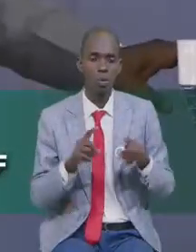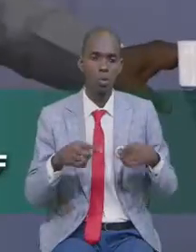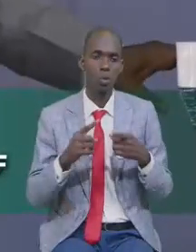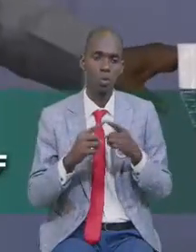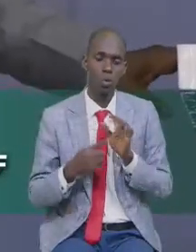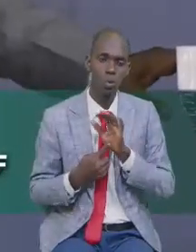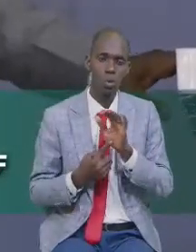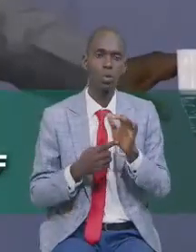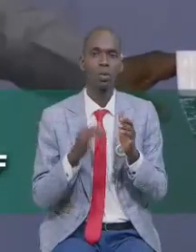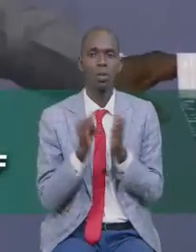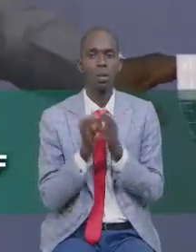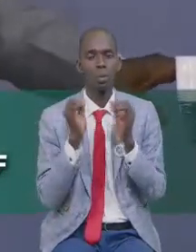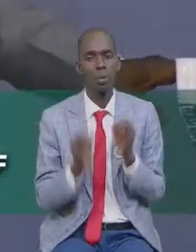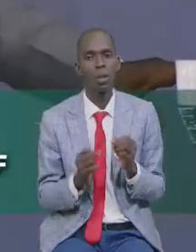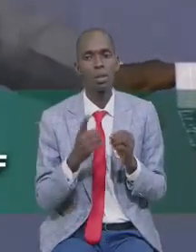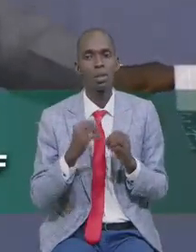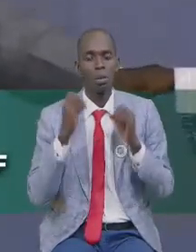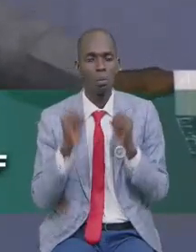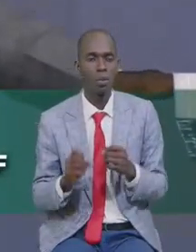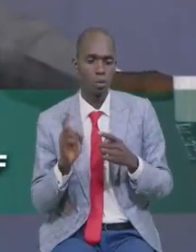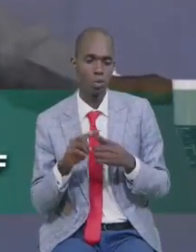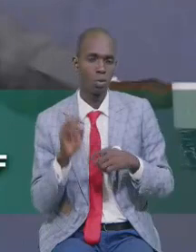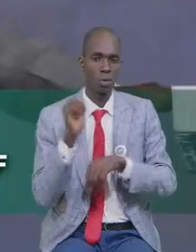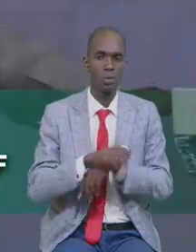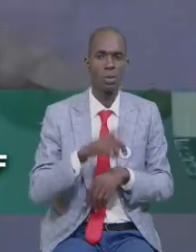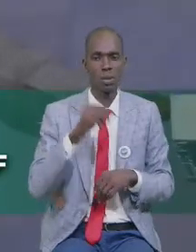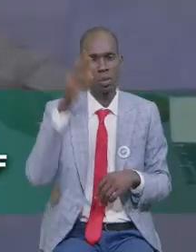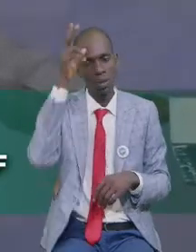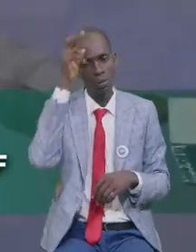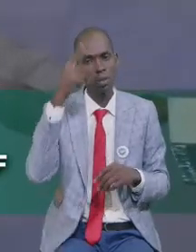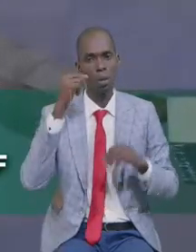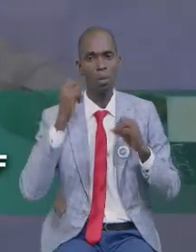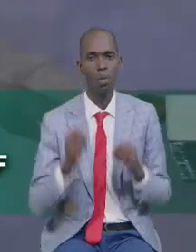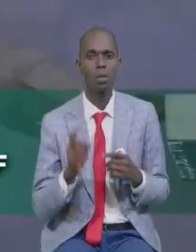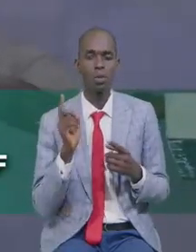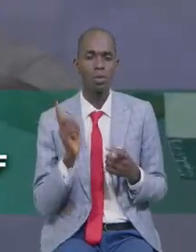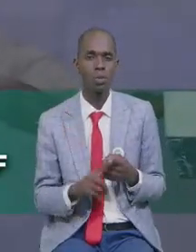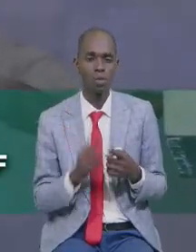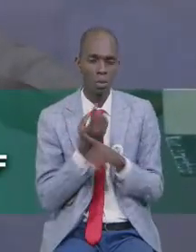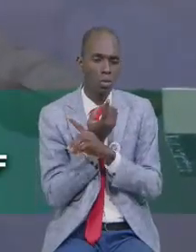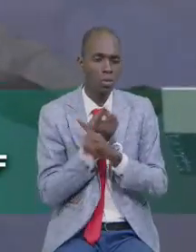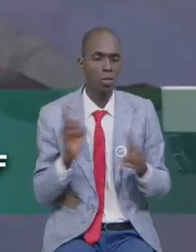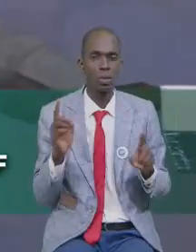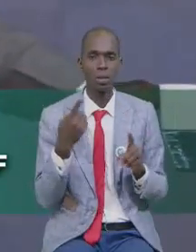power. The power to defeat the devil. The power to deliver the